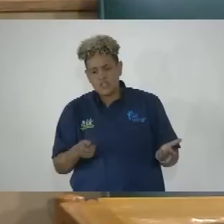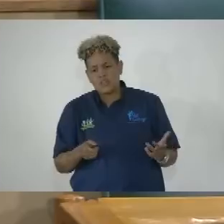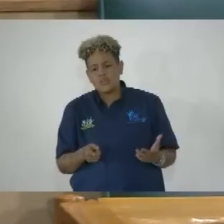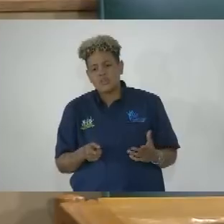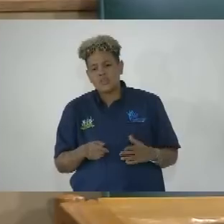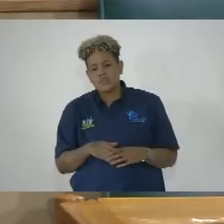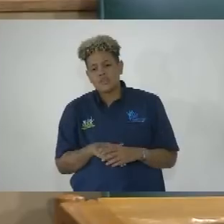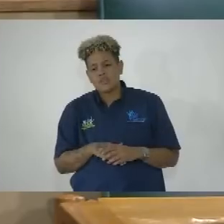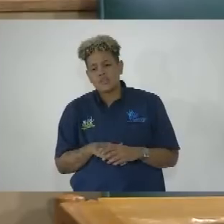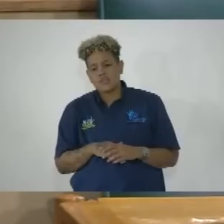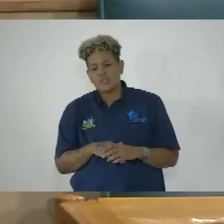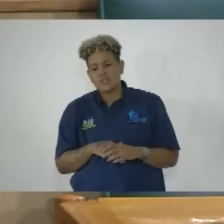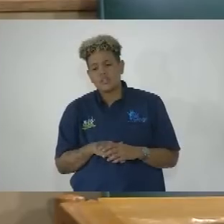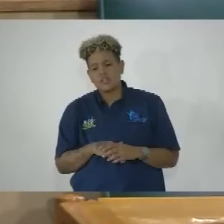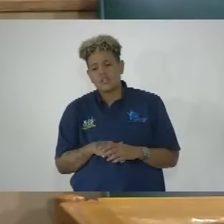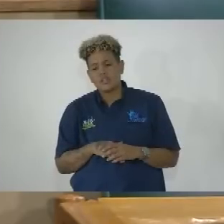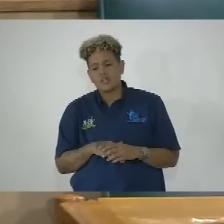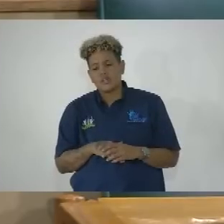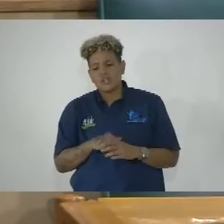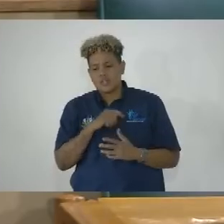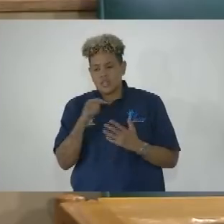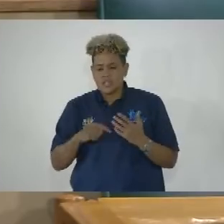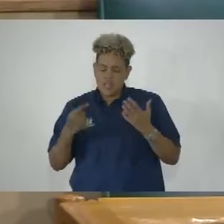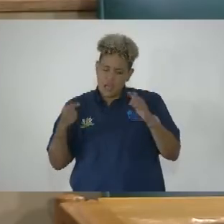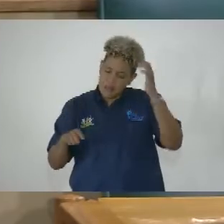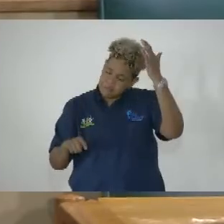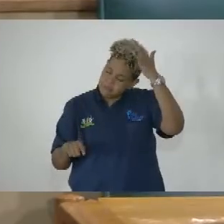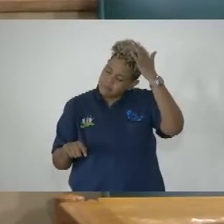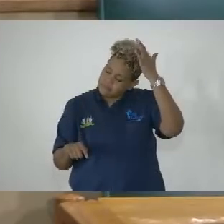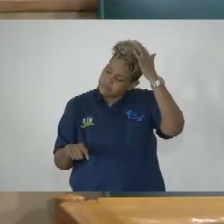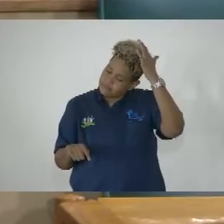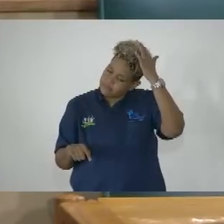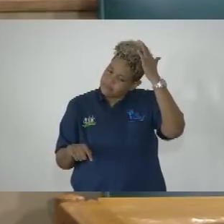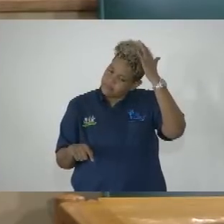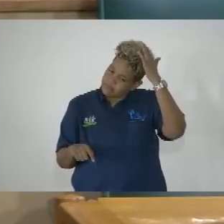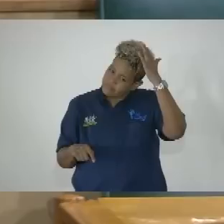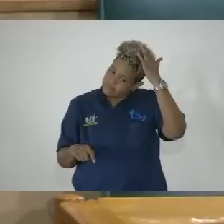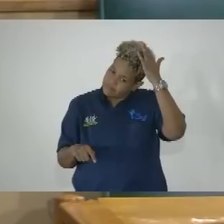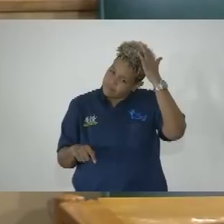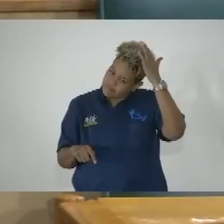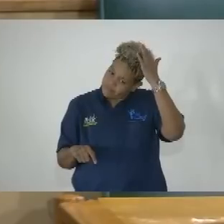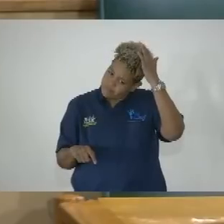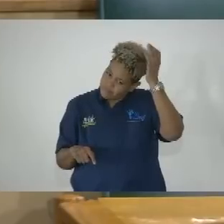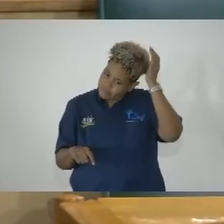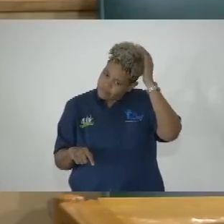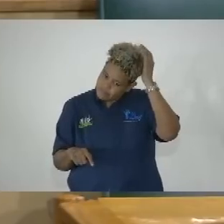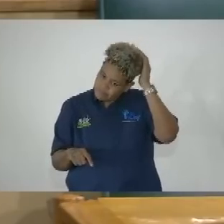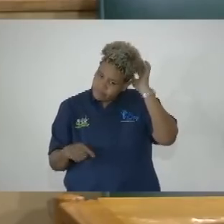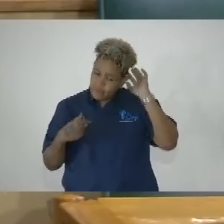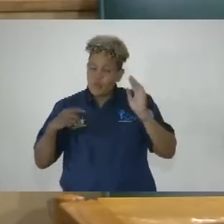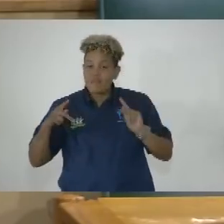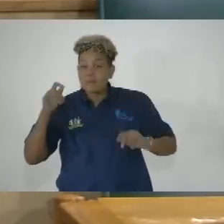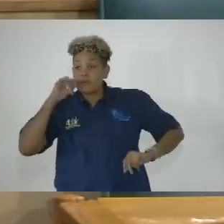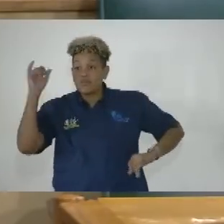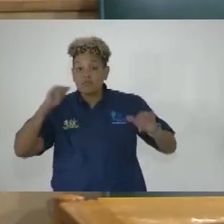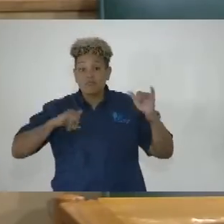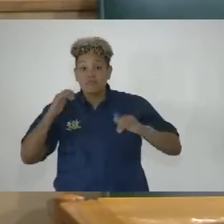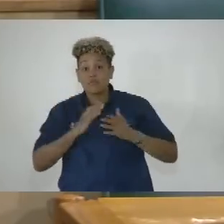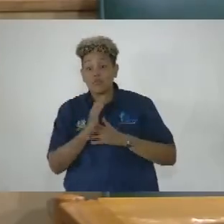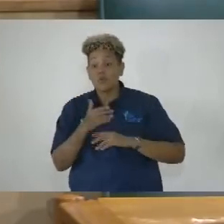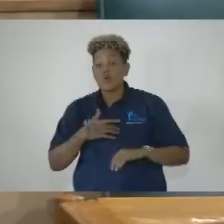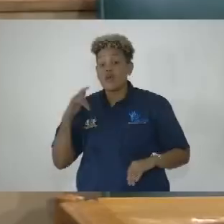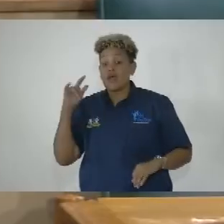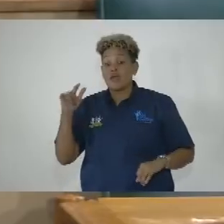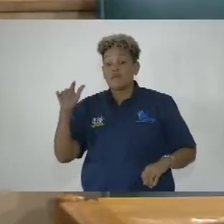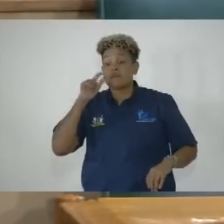tissue and those things. Wow. Now, you know, we have tourists coming through our airports. They don't